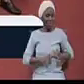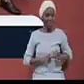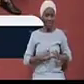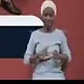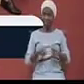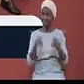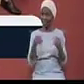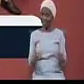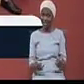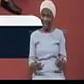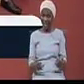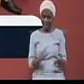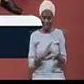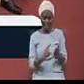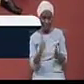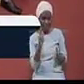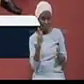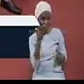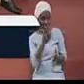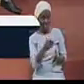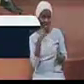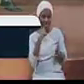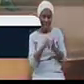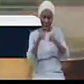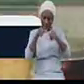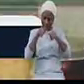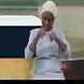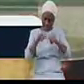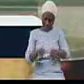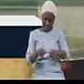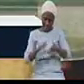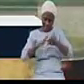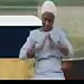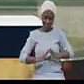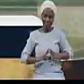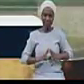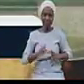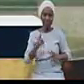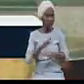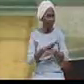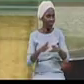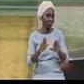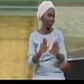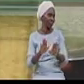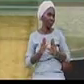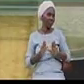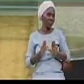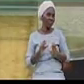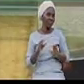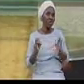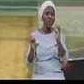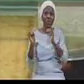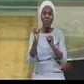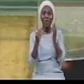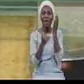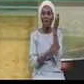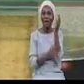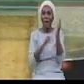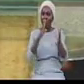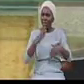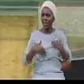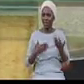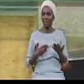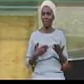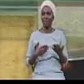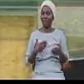21, abiding peace. Fear not, O land, be glad and rejoice, for